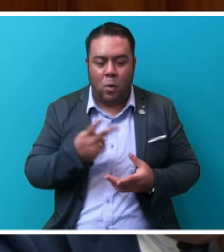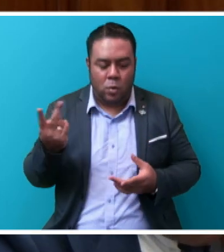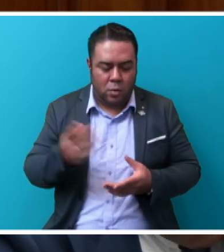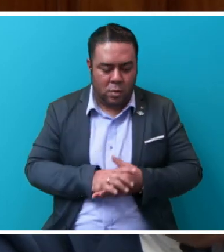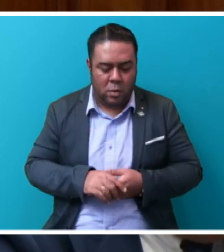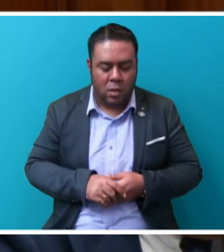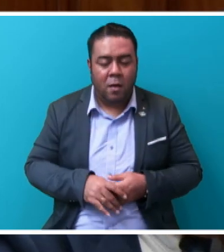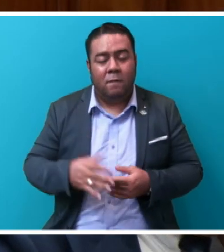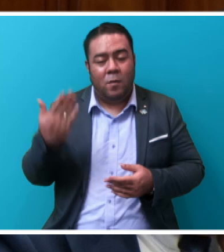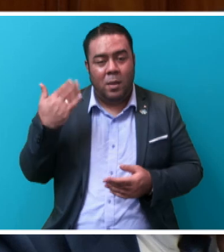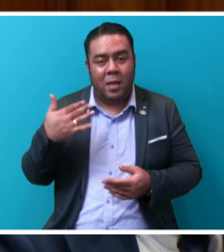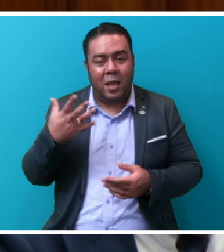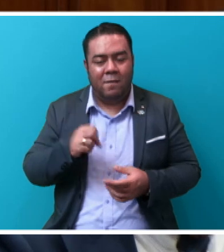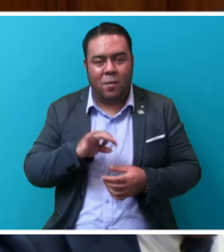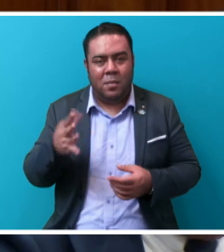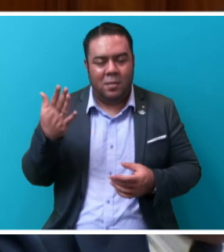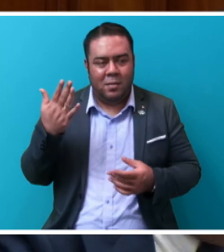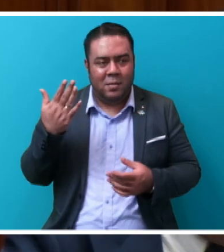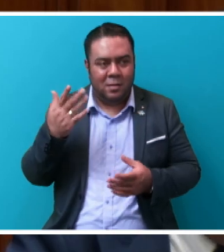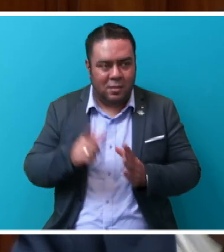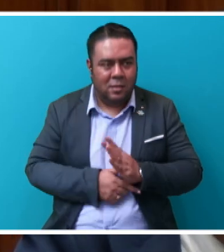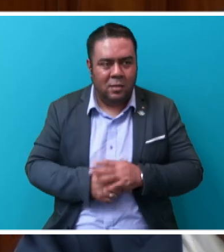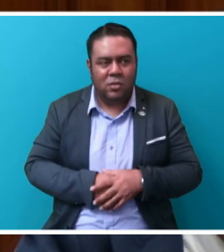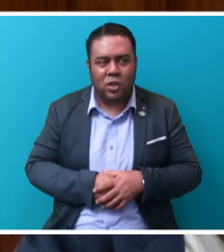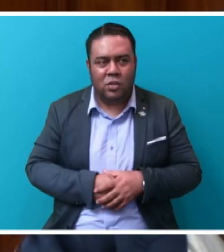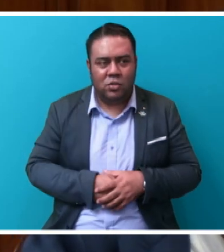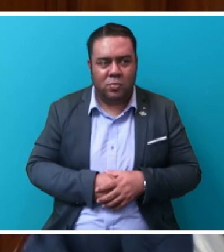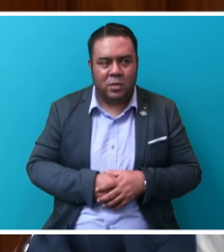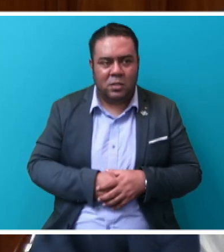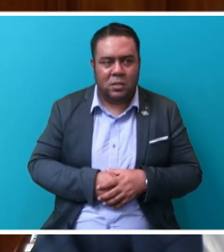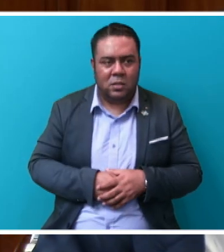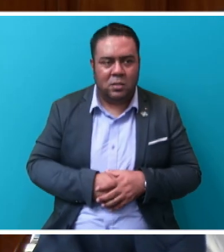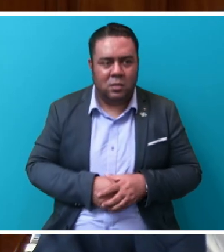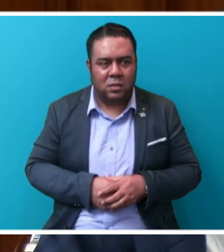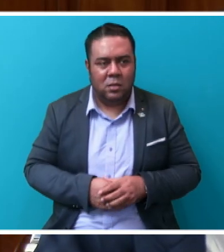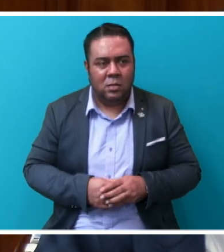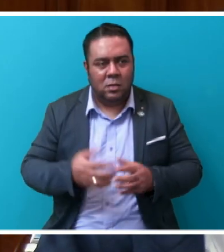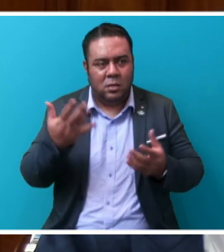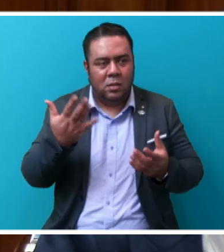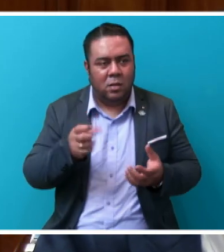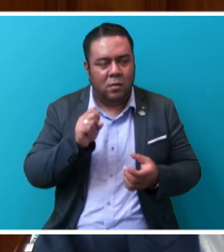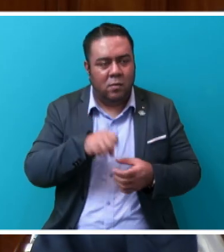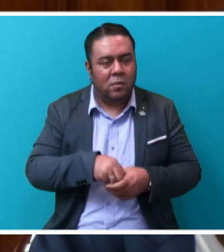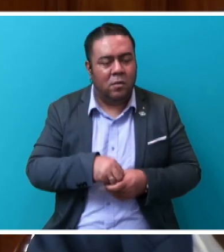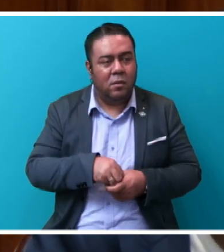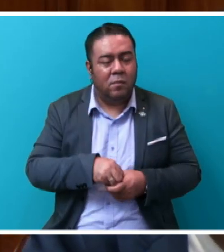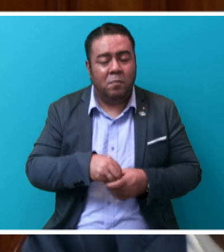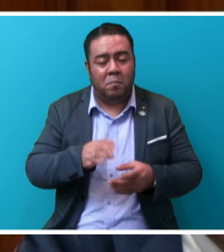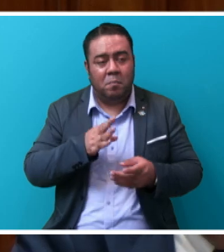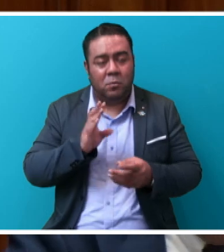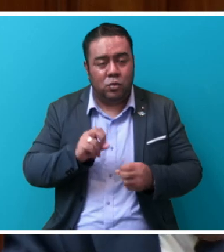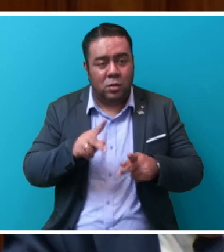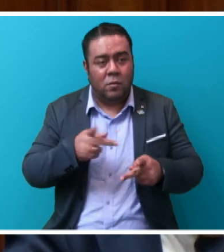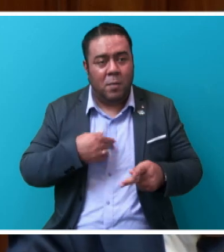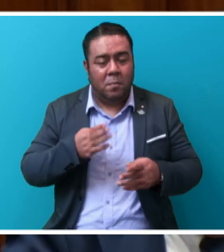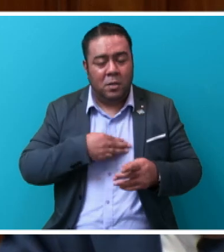formal and informal sectors. The Suva Job Fair also provided the opportunity for my ministry to promote